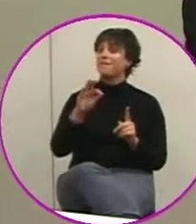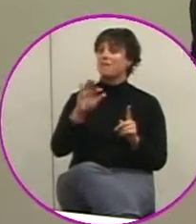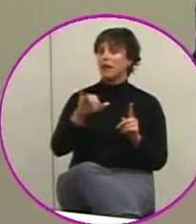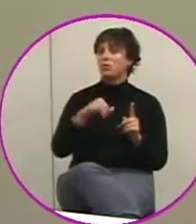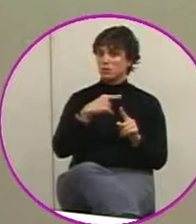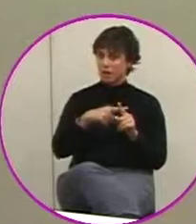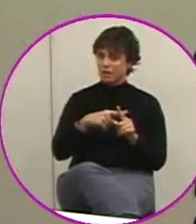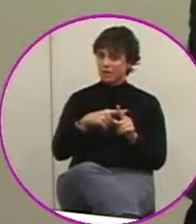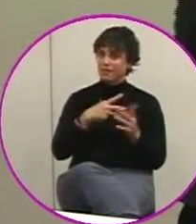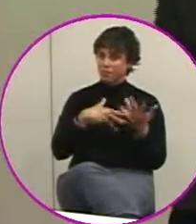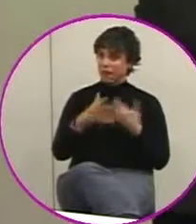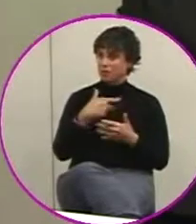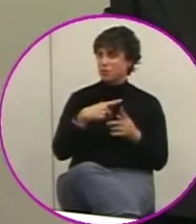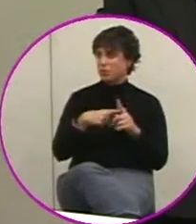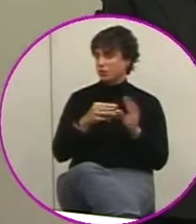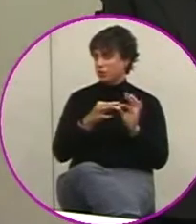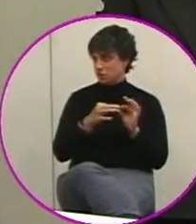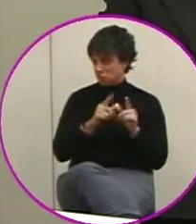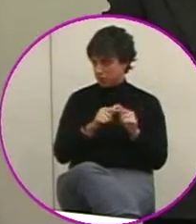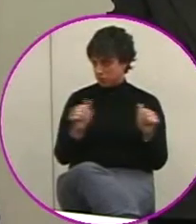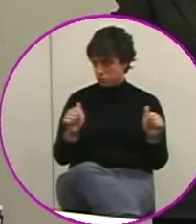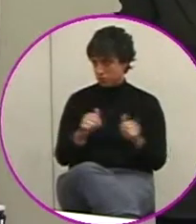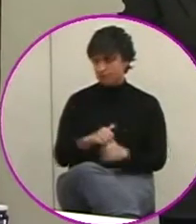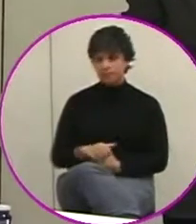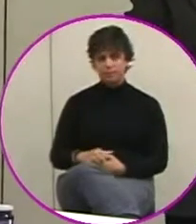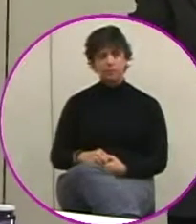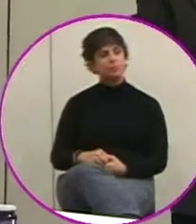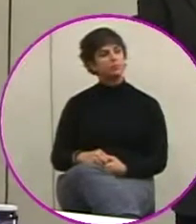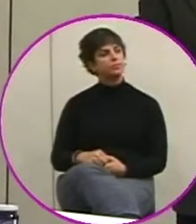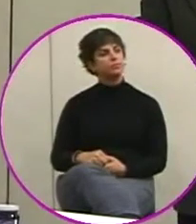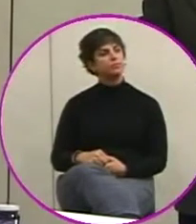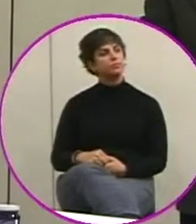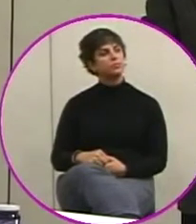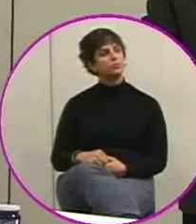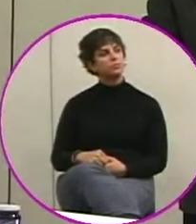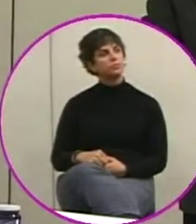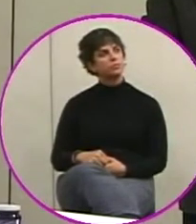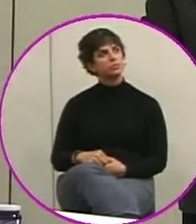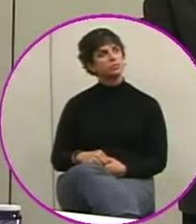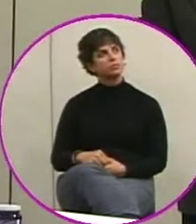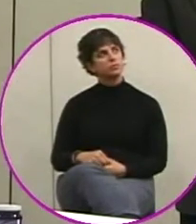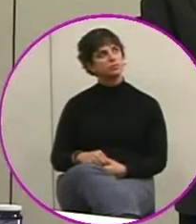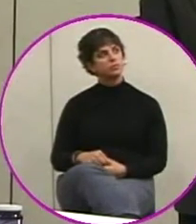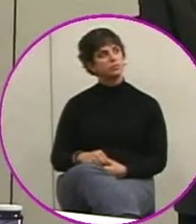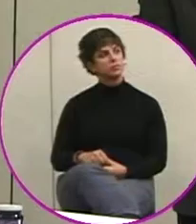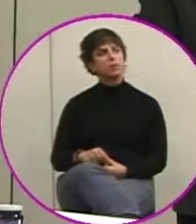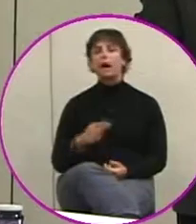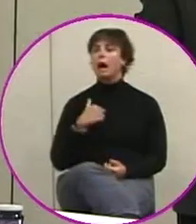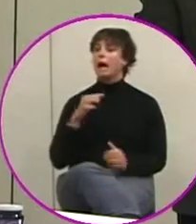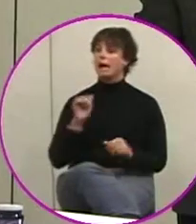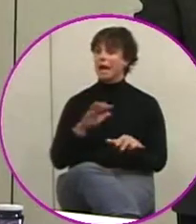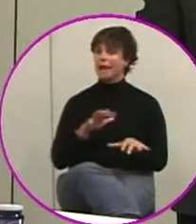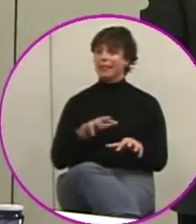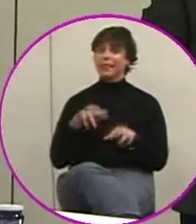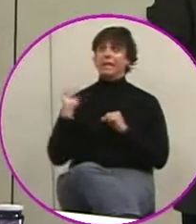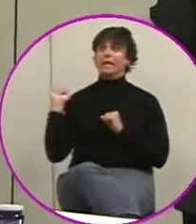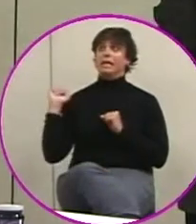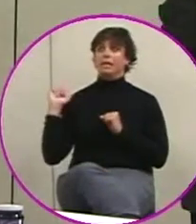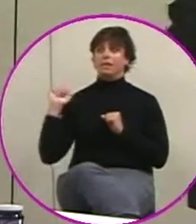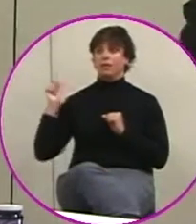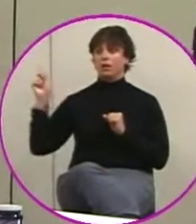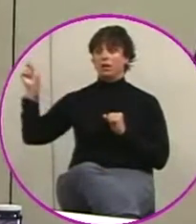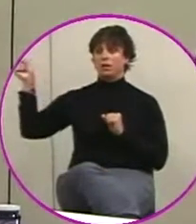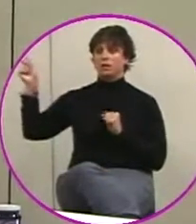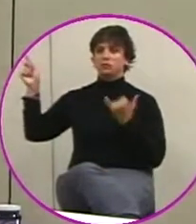interaction, a positive relationship, etc. I can be long gone and they can still value that